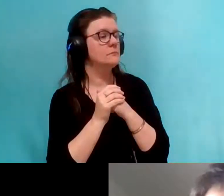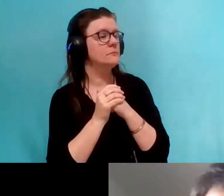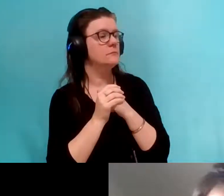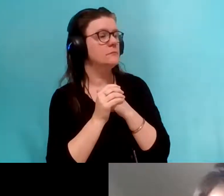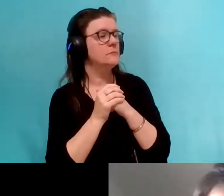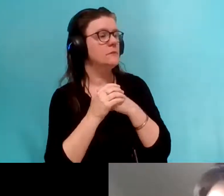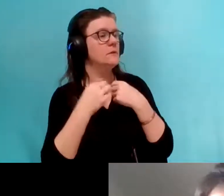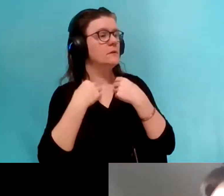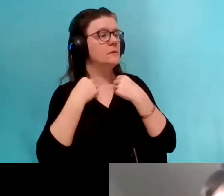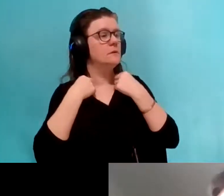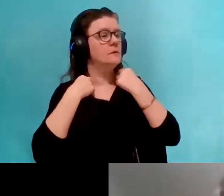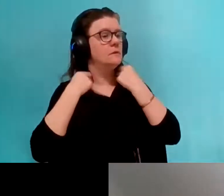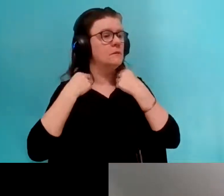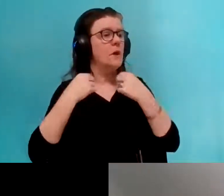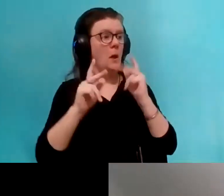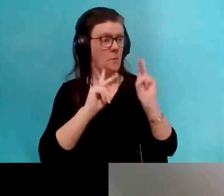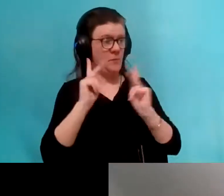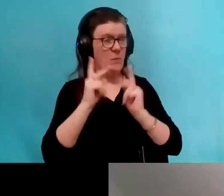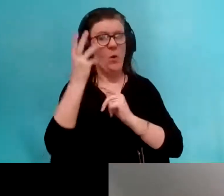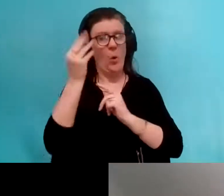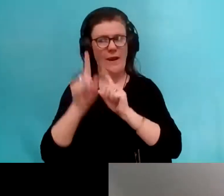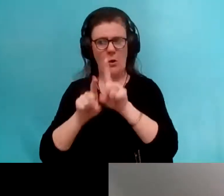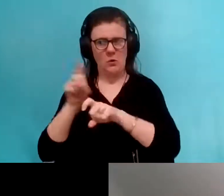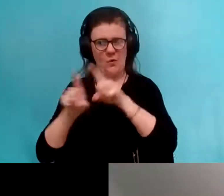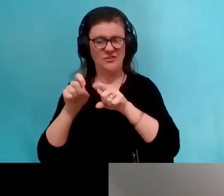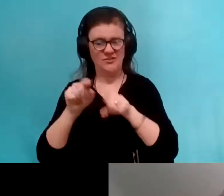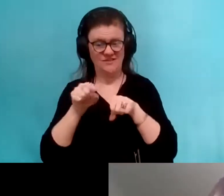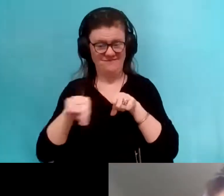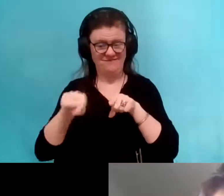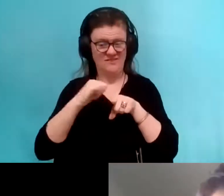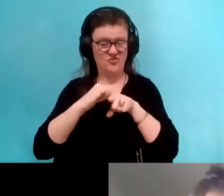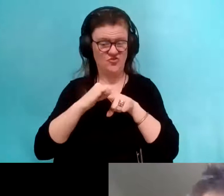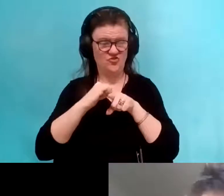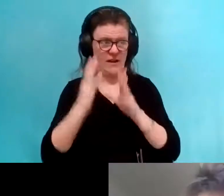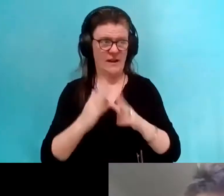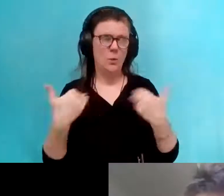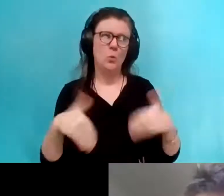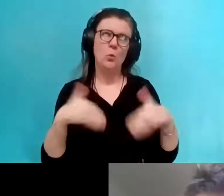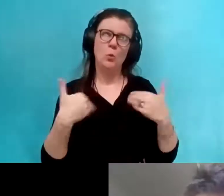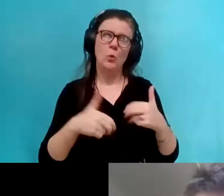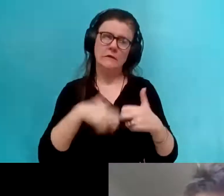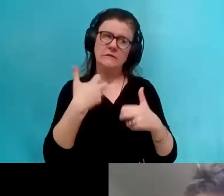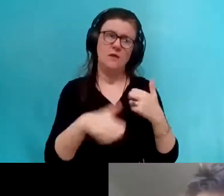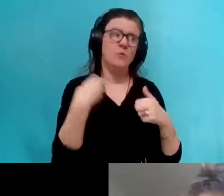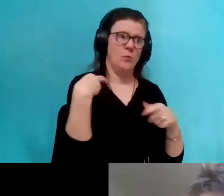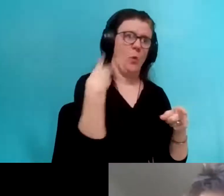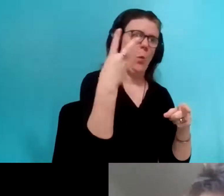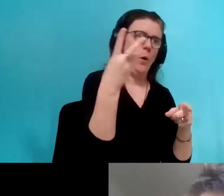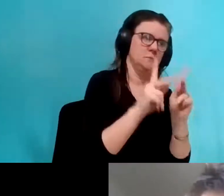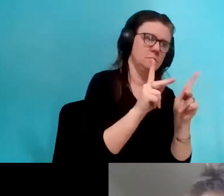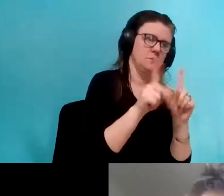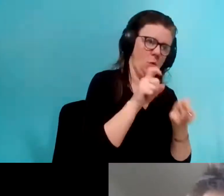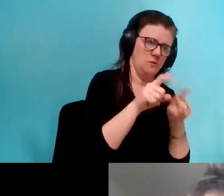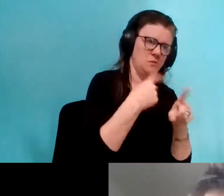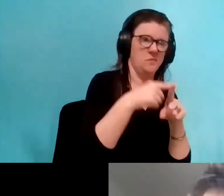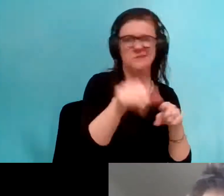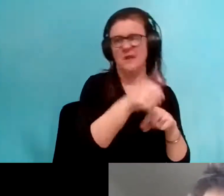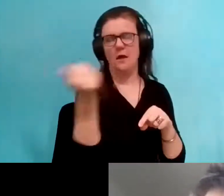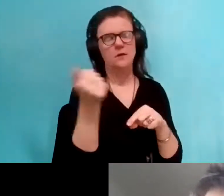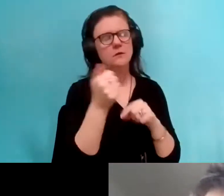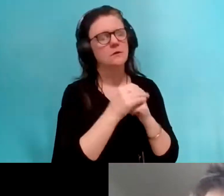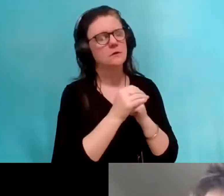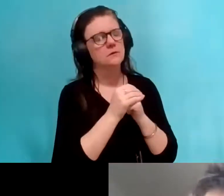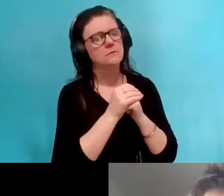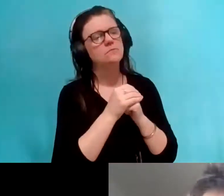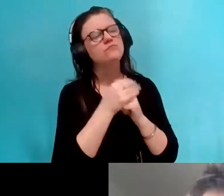enumerators obviously is essential, and I know we all find that with the Washington group as well as with other collections. So